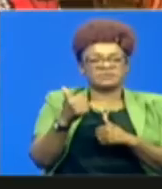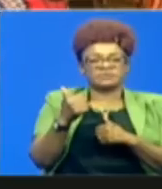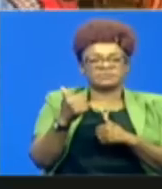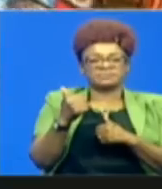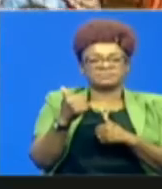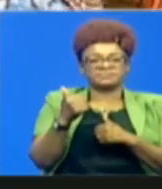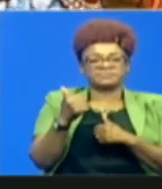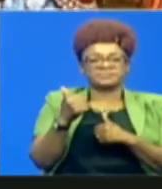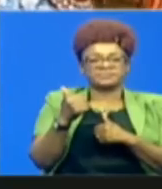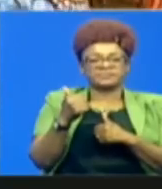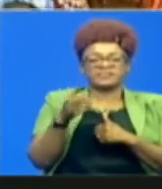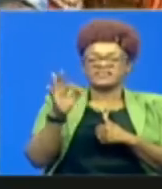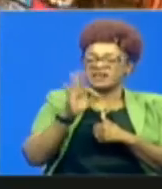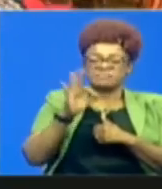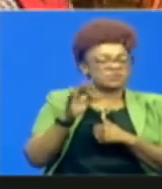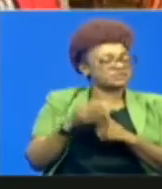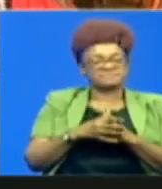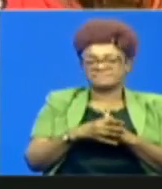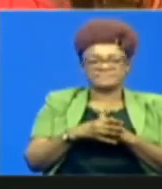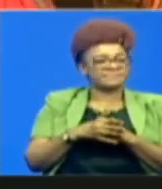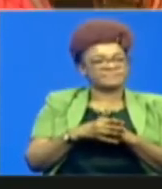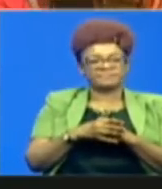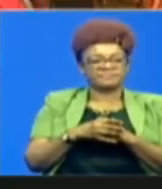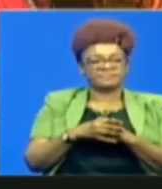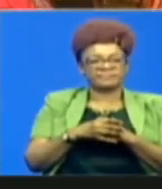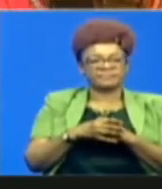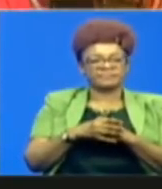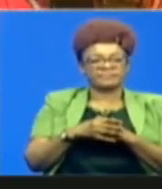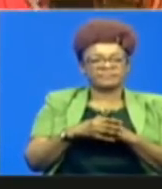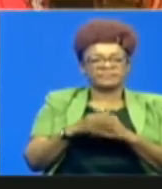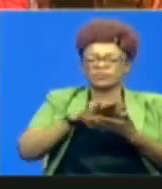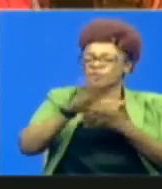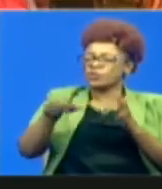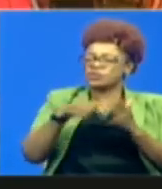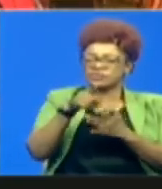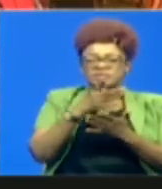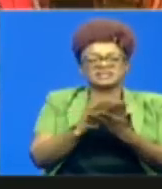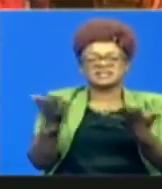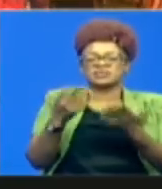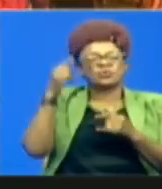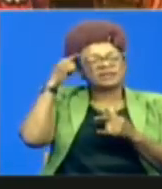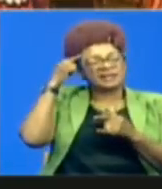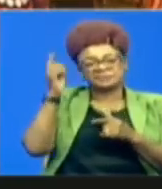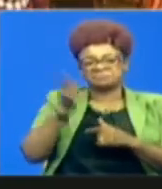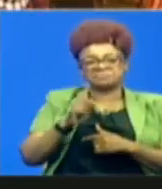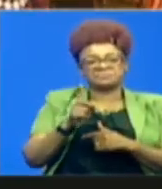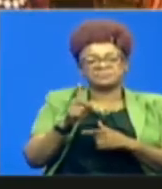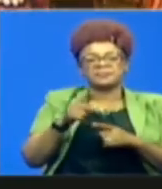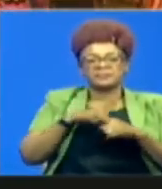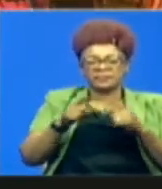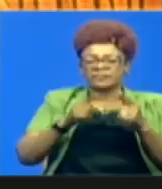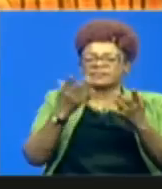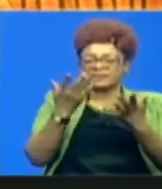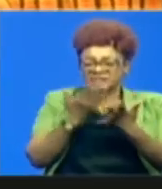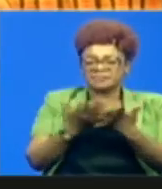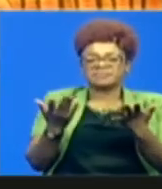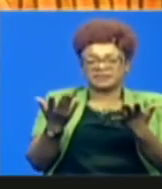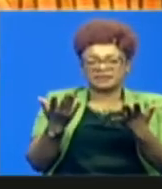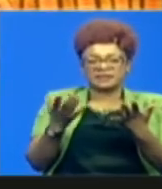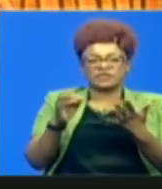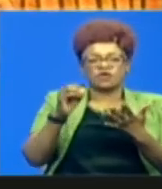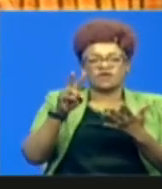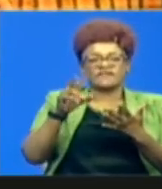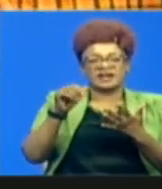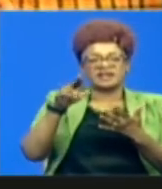not fibroids, and it's not all those things they think it is, but there's something at the ovaries, you